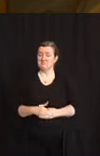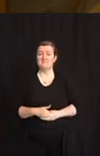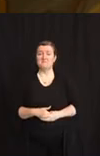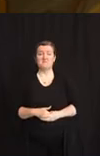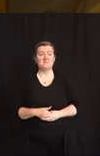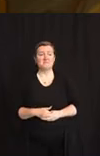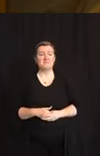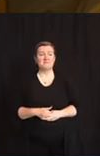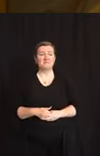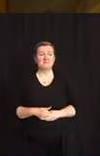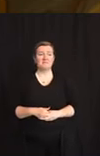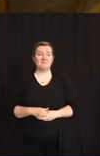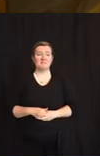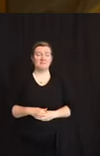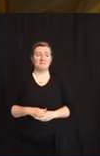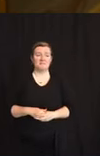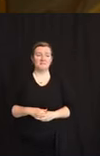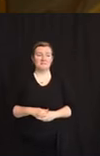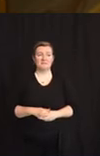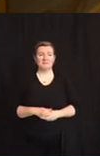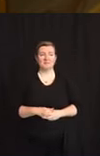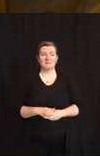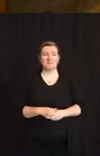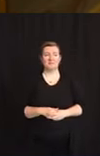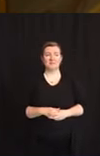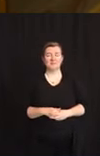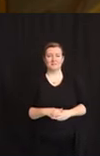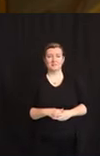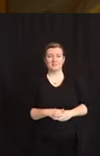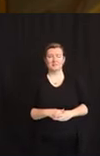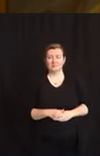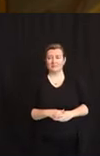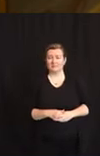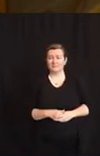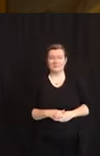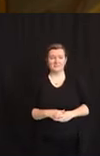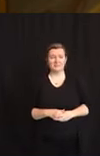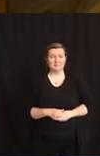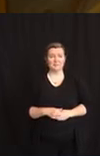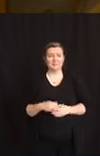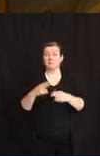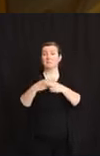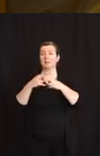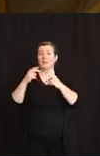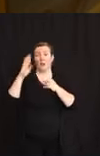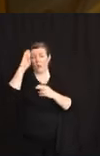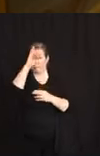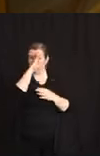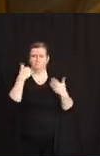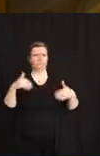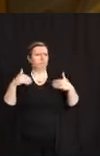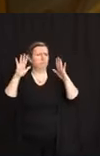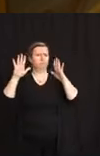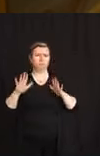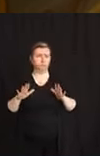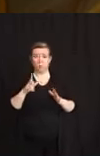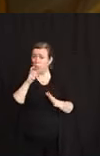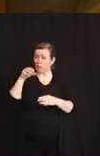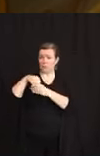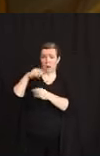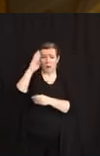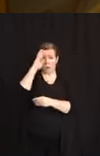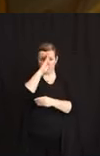to focus solely on those individuals, those patients in need of the most critical care. These sites are important in easing